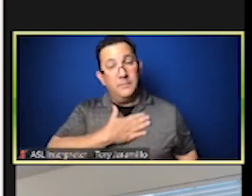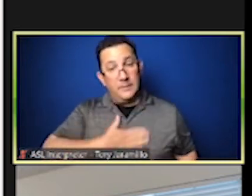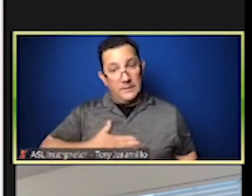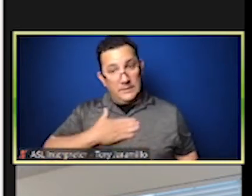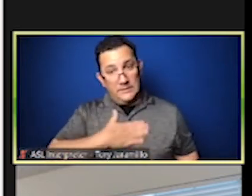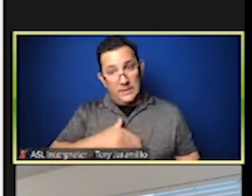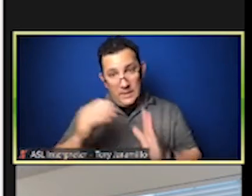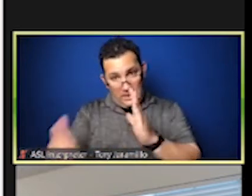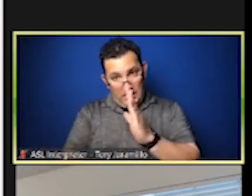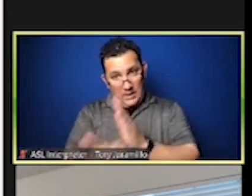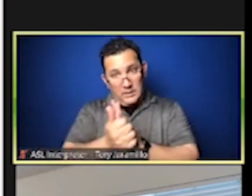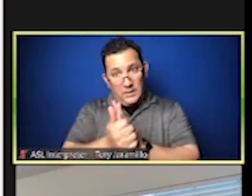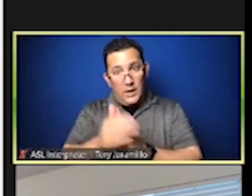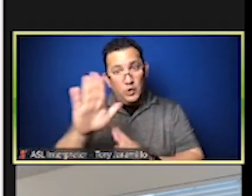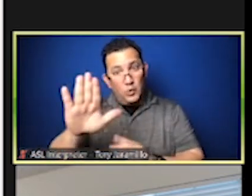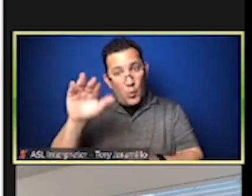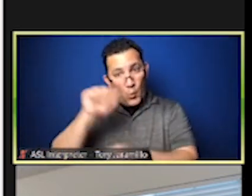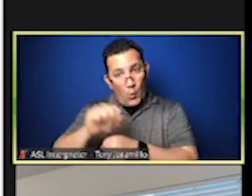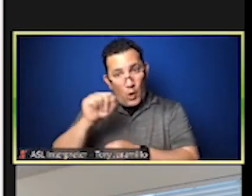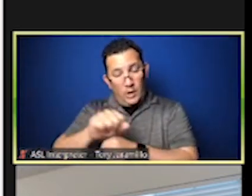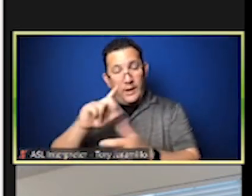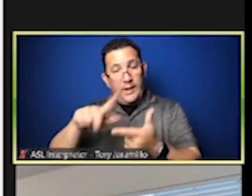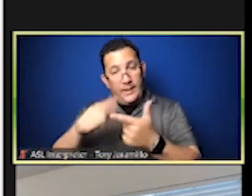and then turn it in again. Thank you.